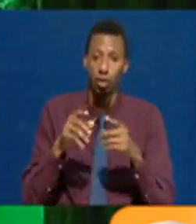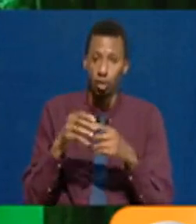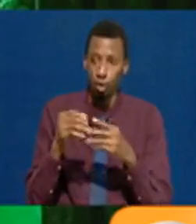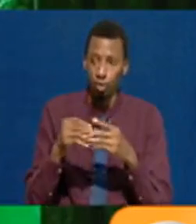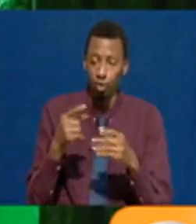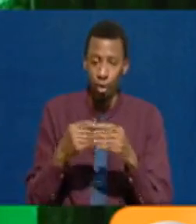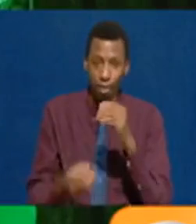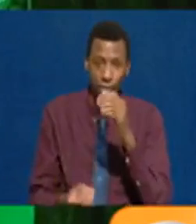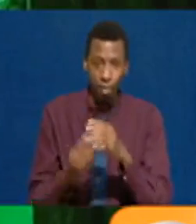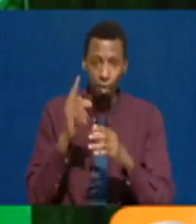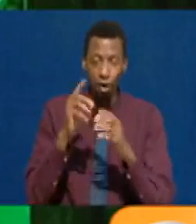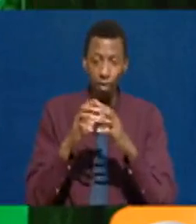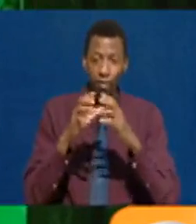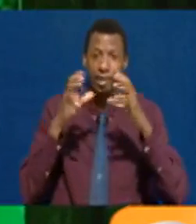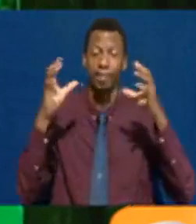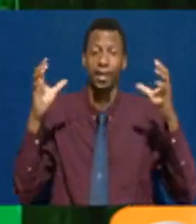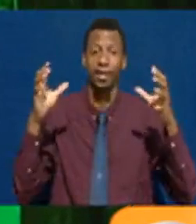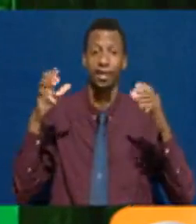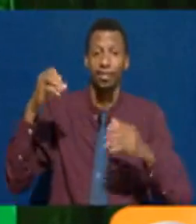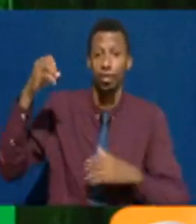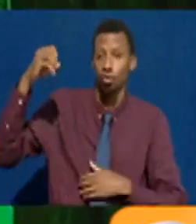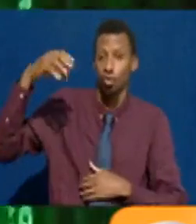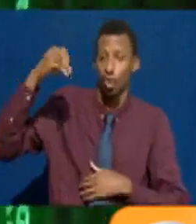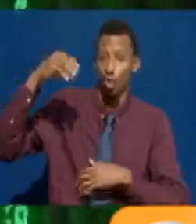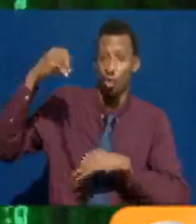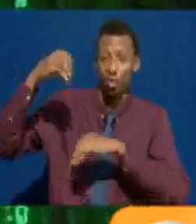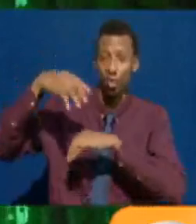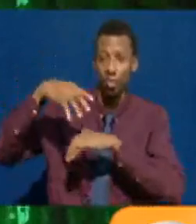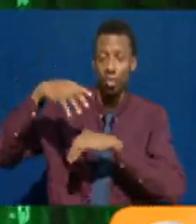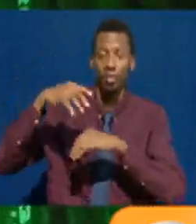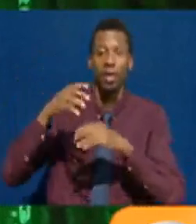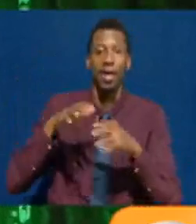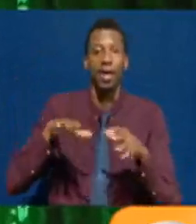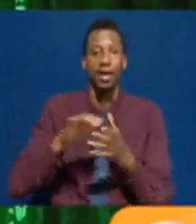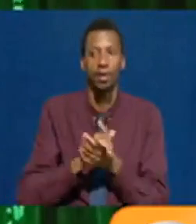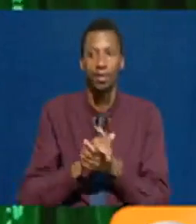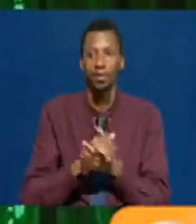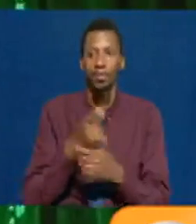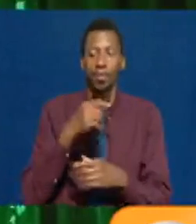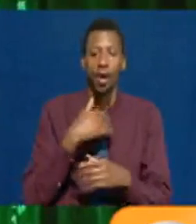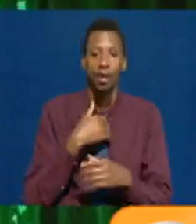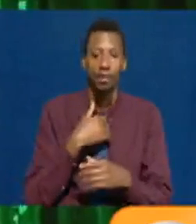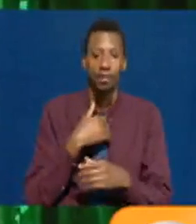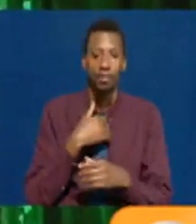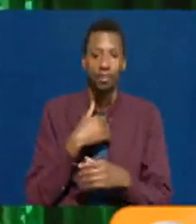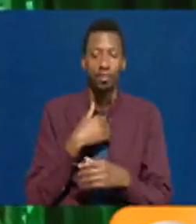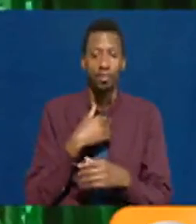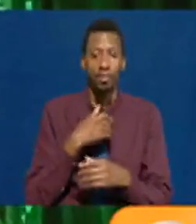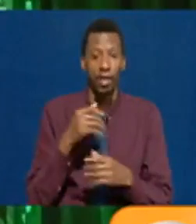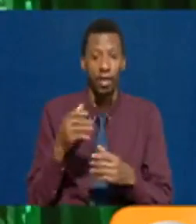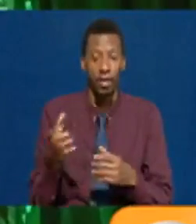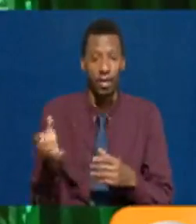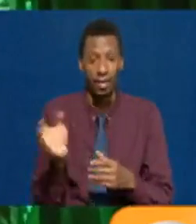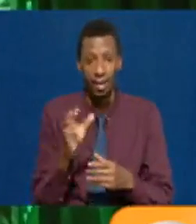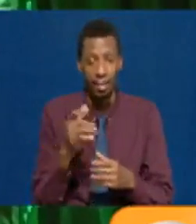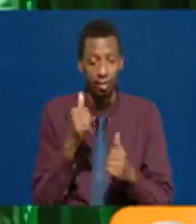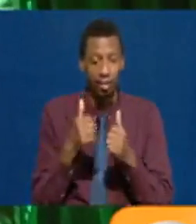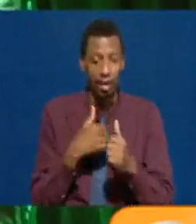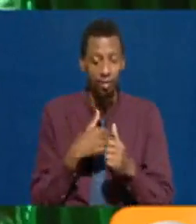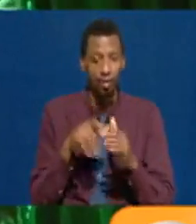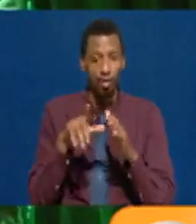biggest solar power plants, so we move to cleaner energy. So we have 4 cements that normally have low CO2